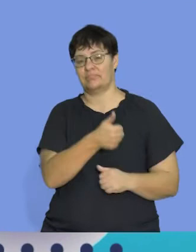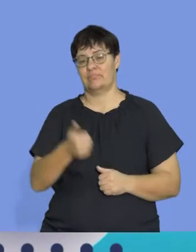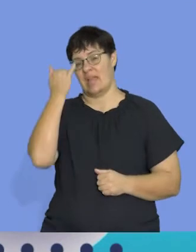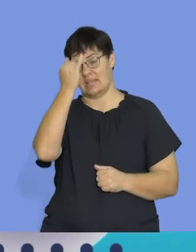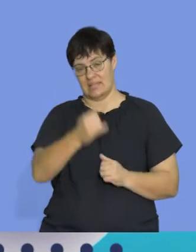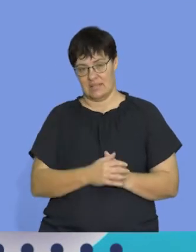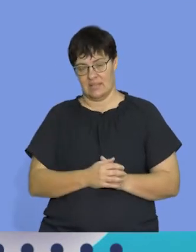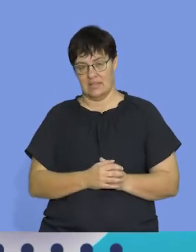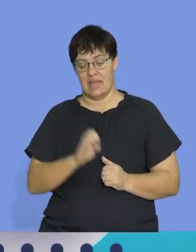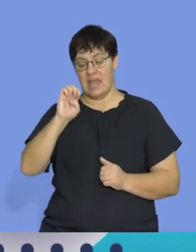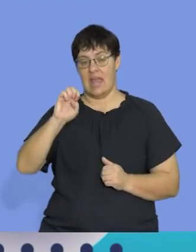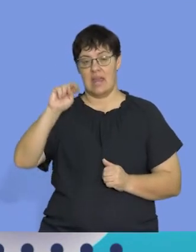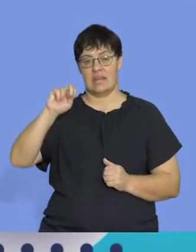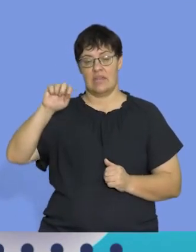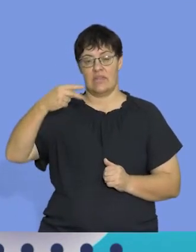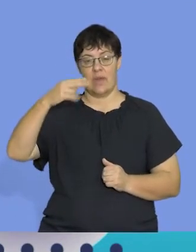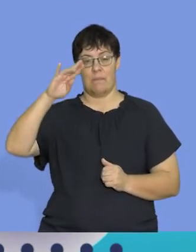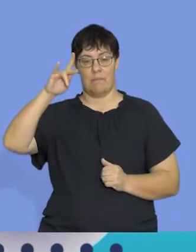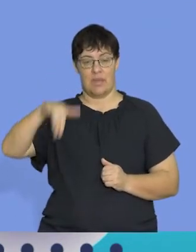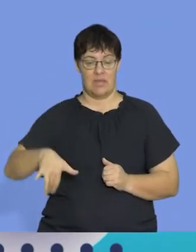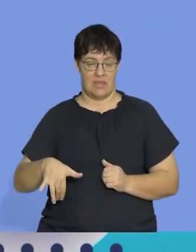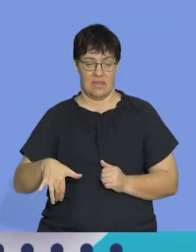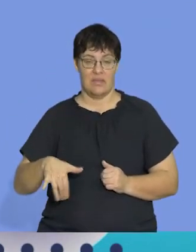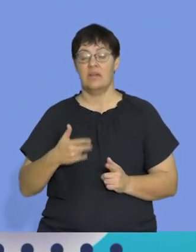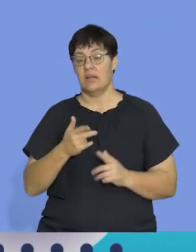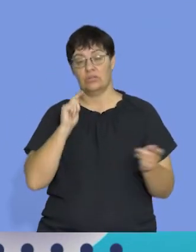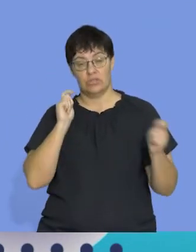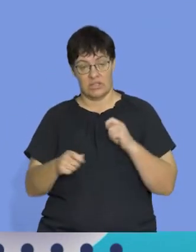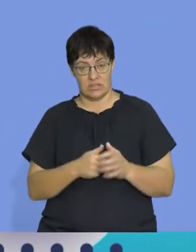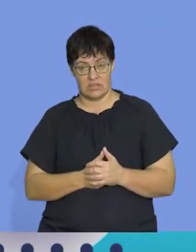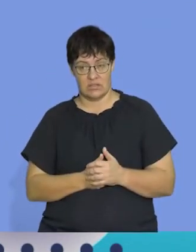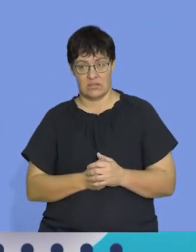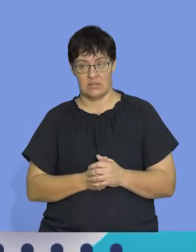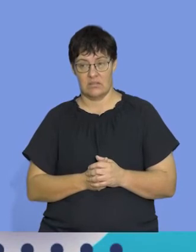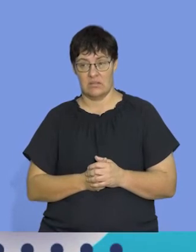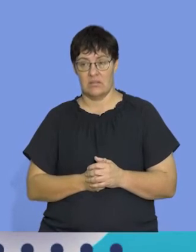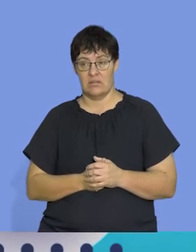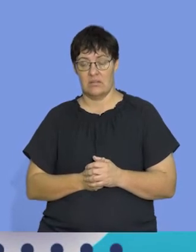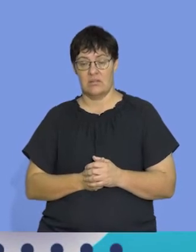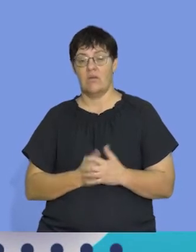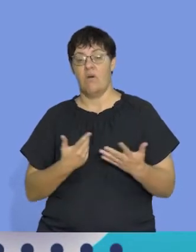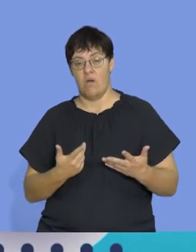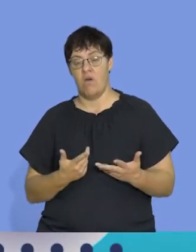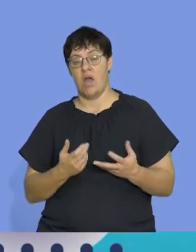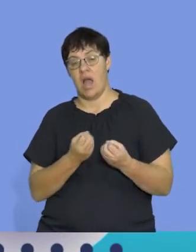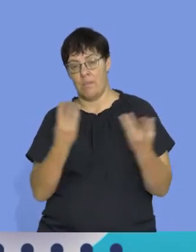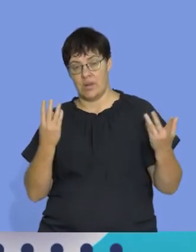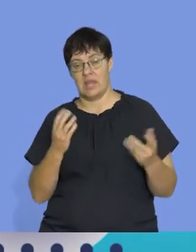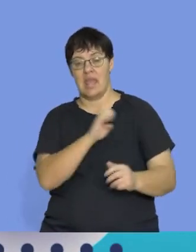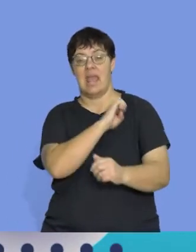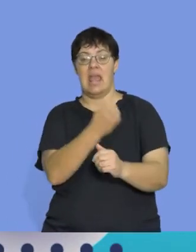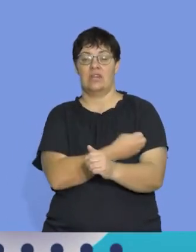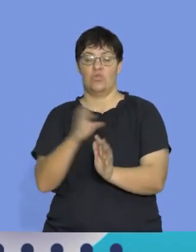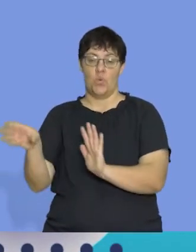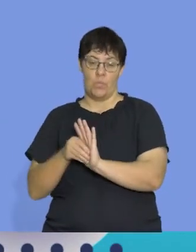enthalpy change, we can use it to determine the enthalpy change by using the amount of energy absorbed versus the amount of